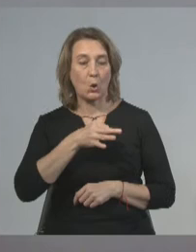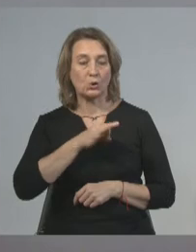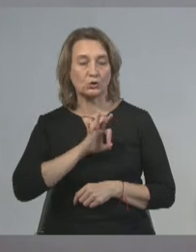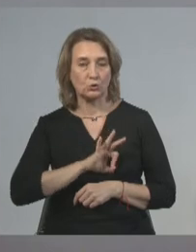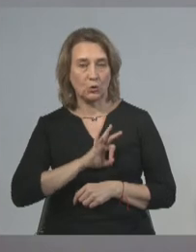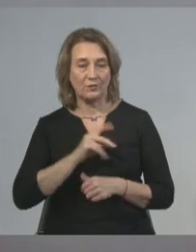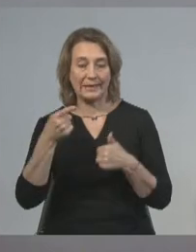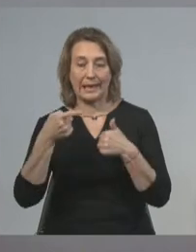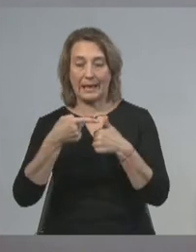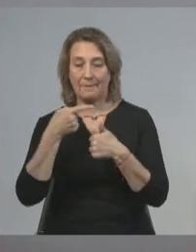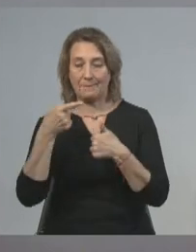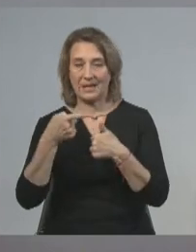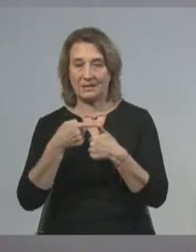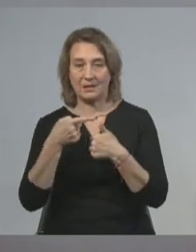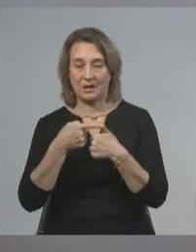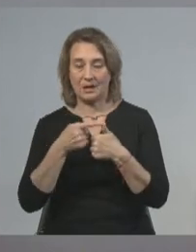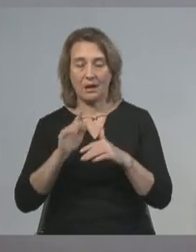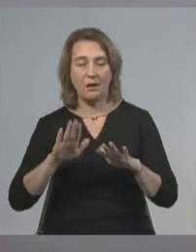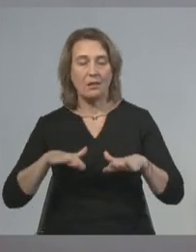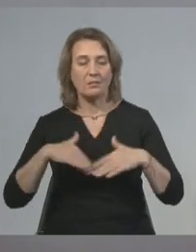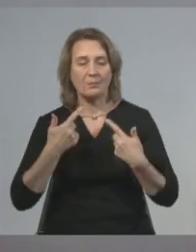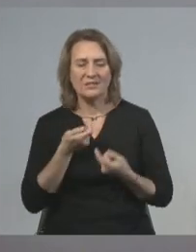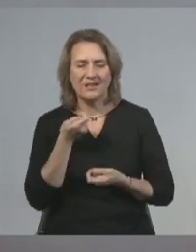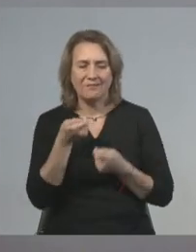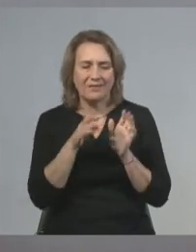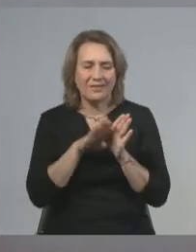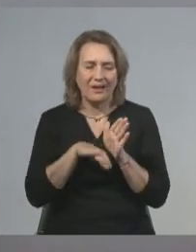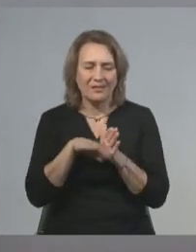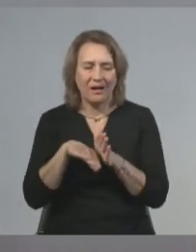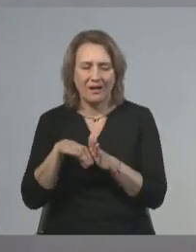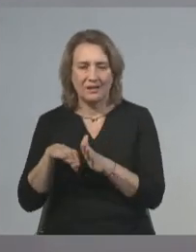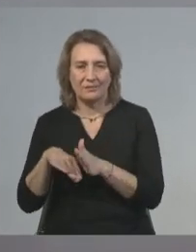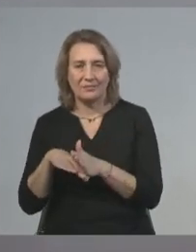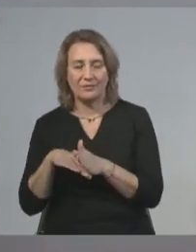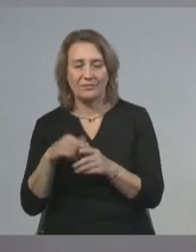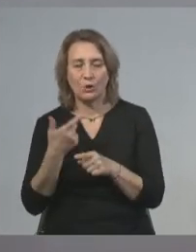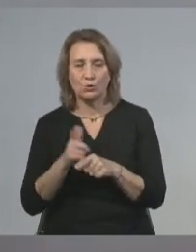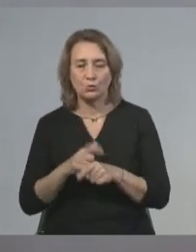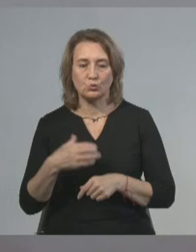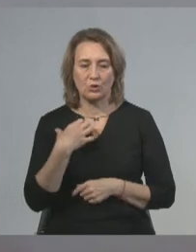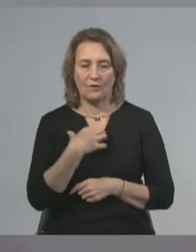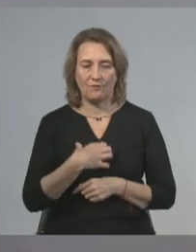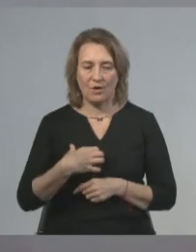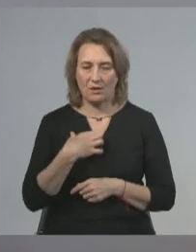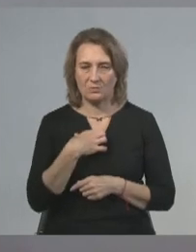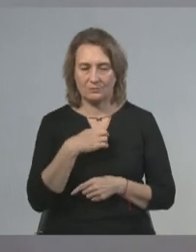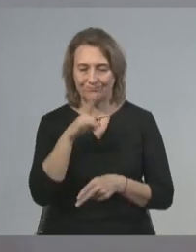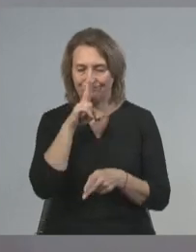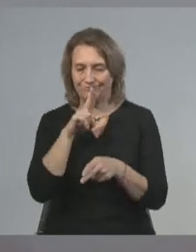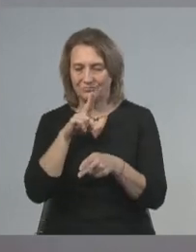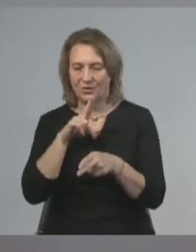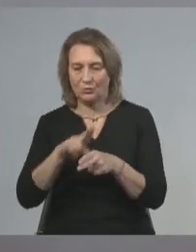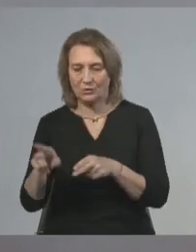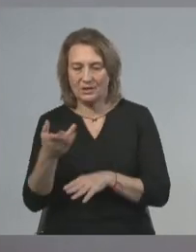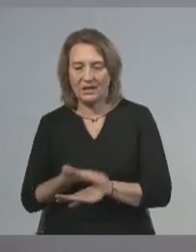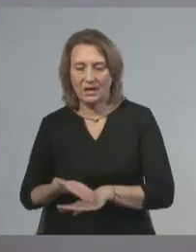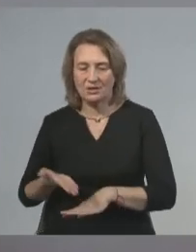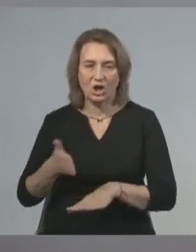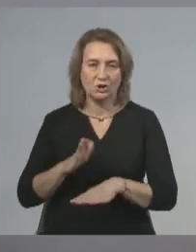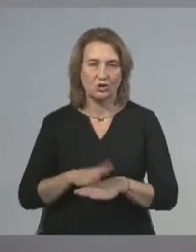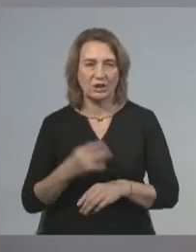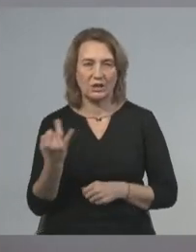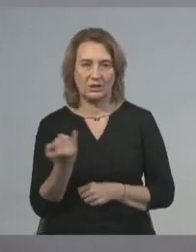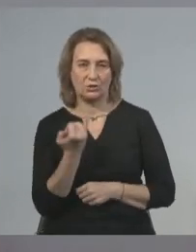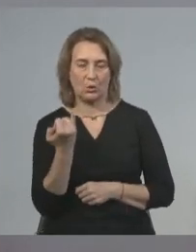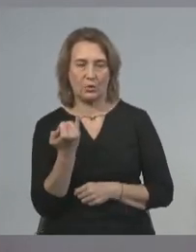because sometimes it's really hard to escape from uh tough stories and we shared a lot of